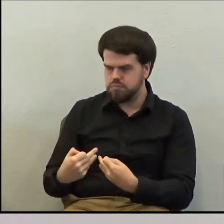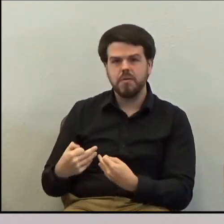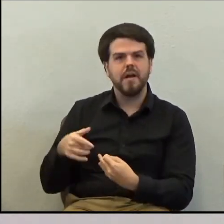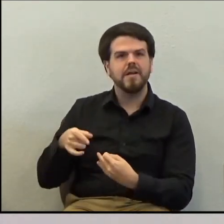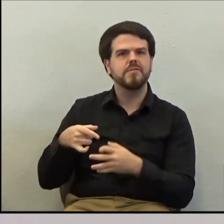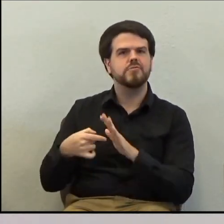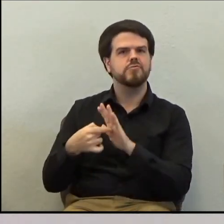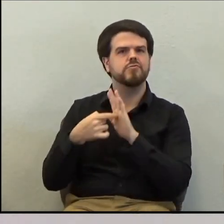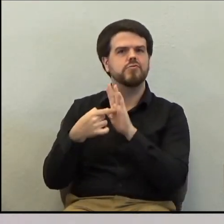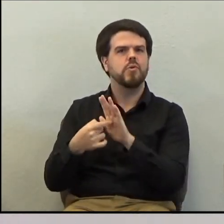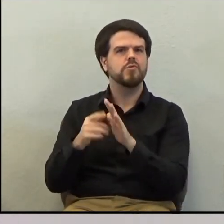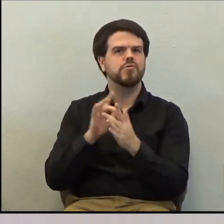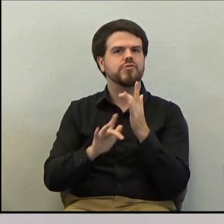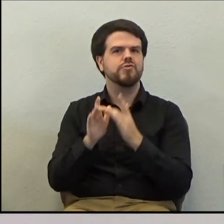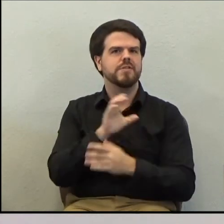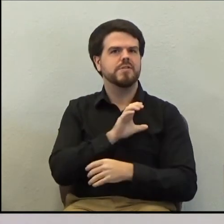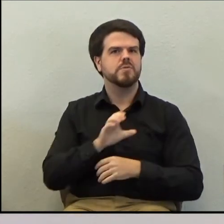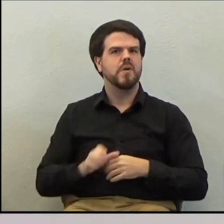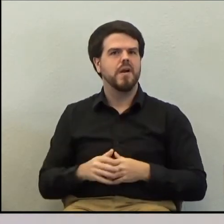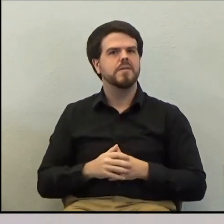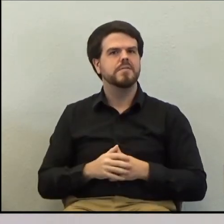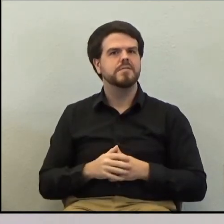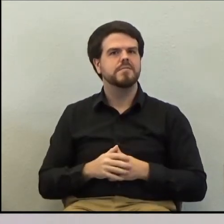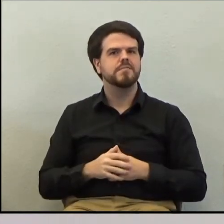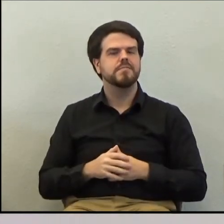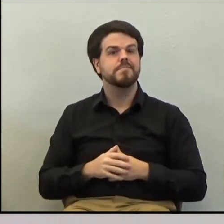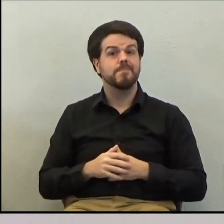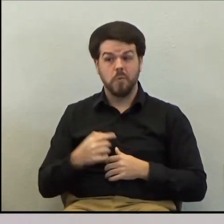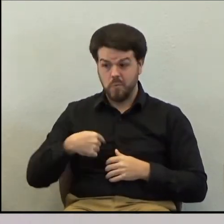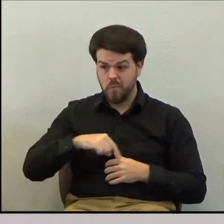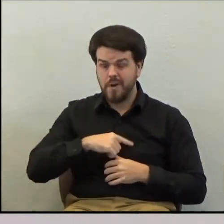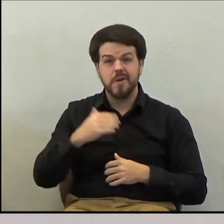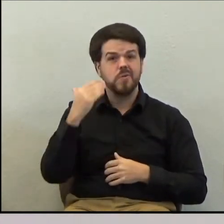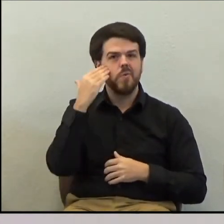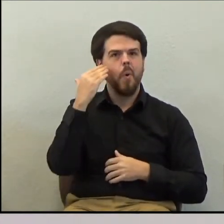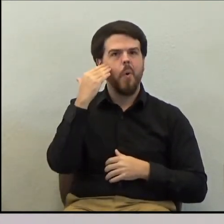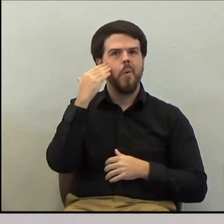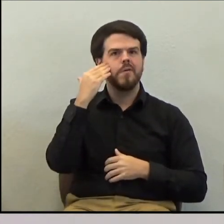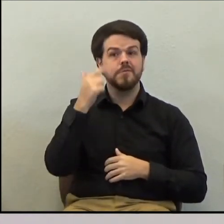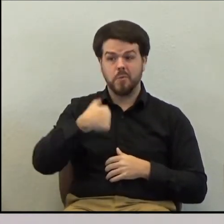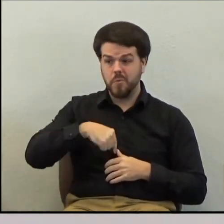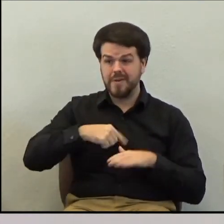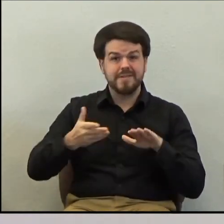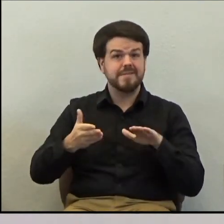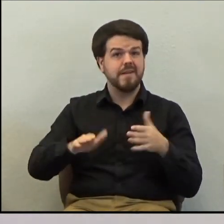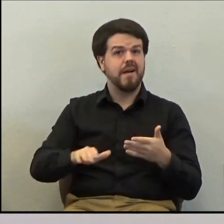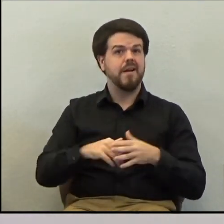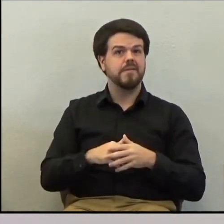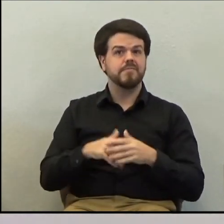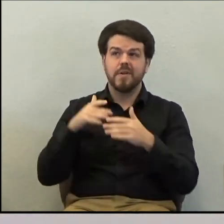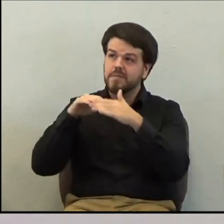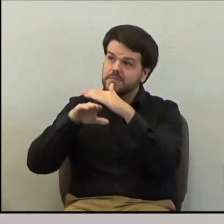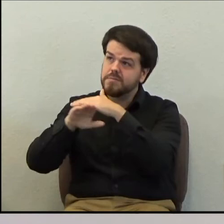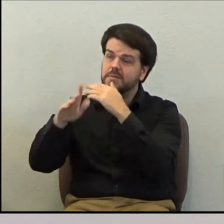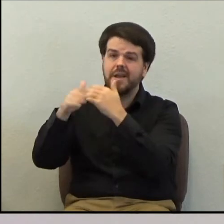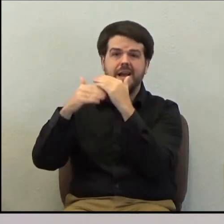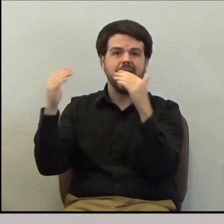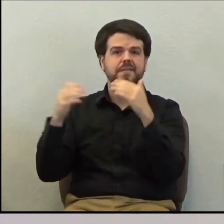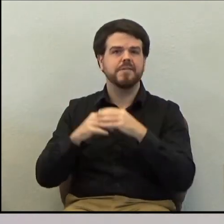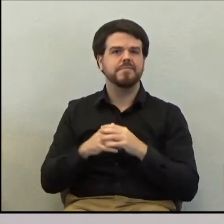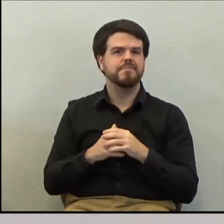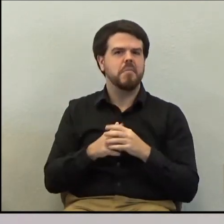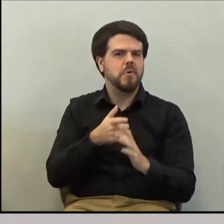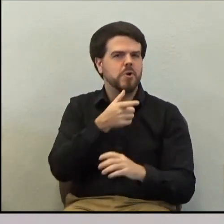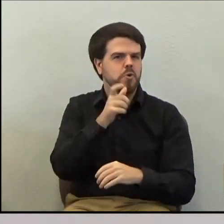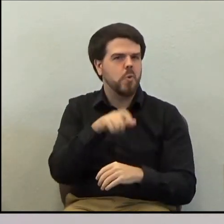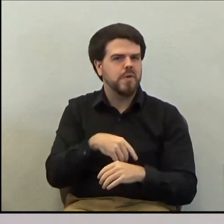So that we can know for certain that when we die, we will go to heaven. We don't have to have any questions, because it's very clear in the